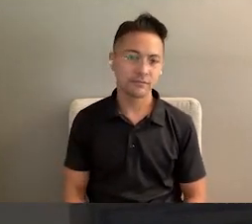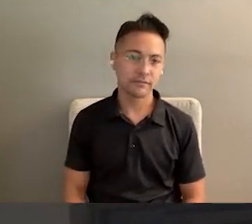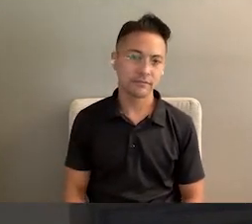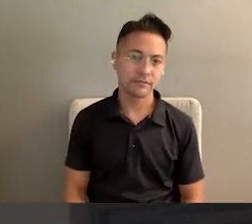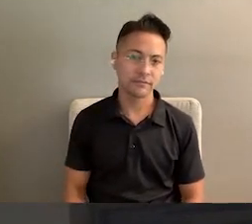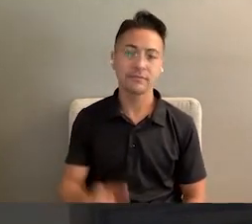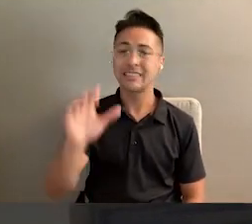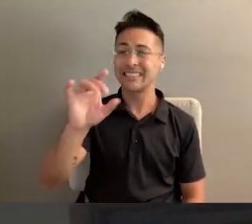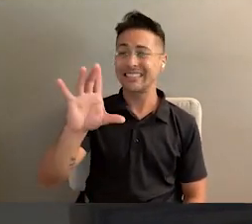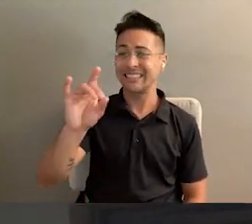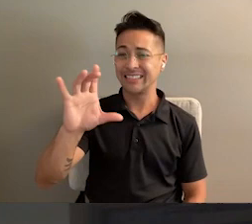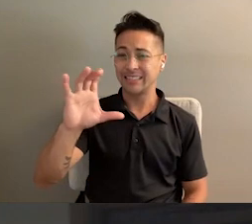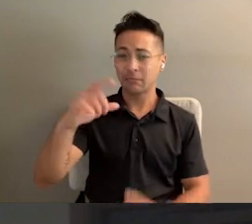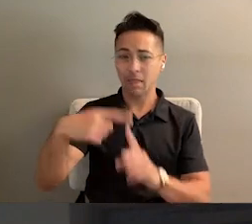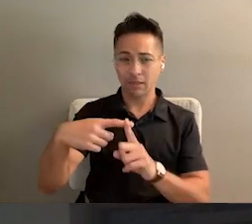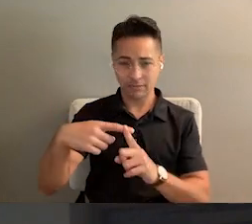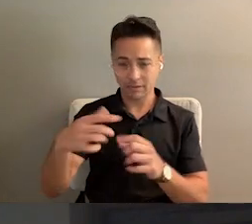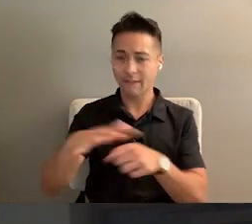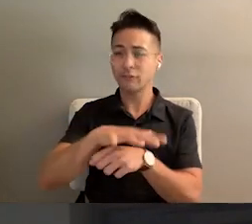Yes. Yes.